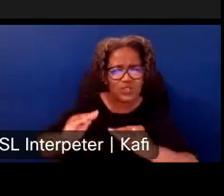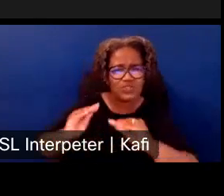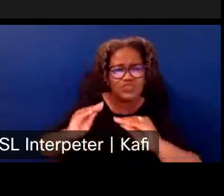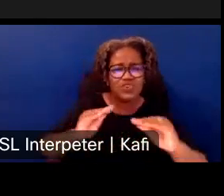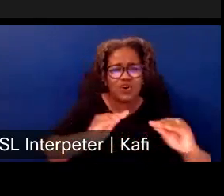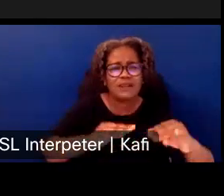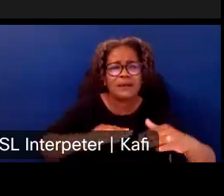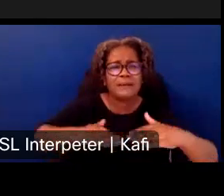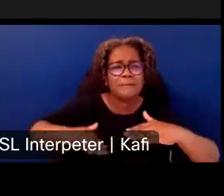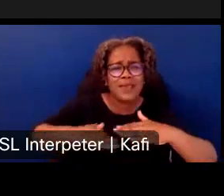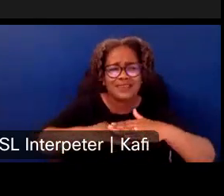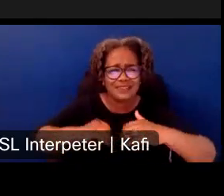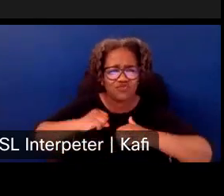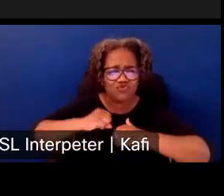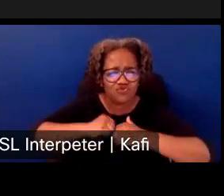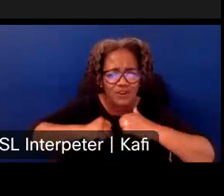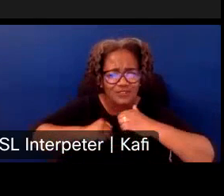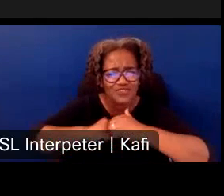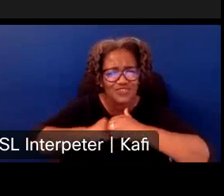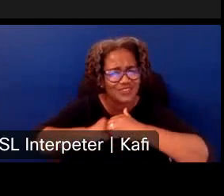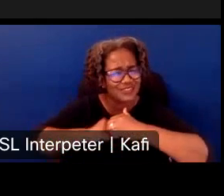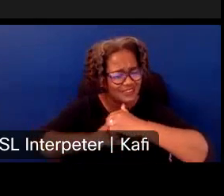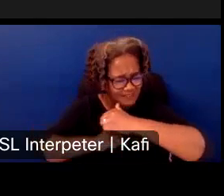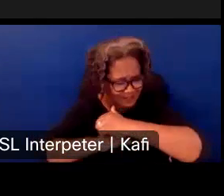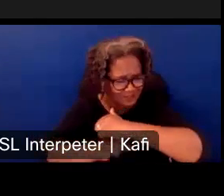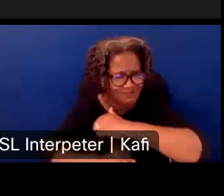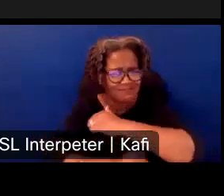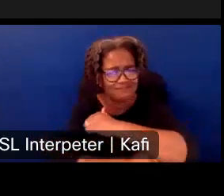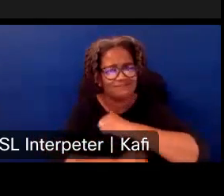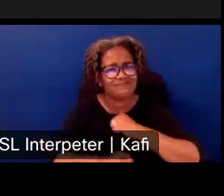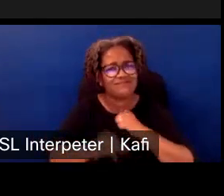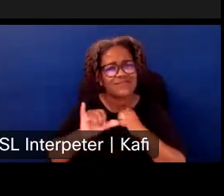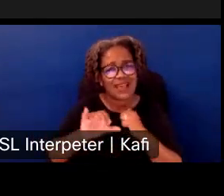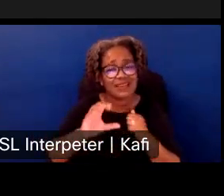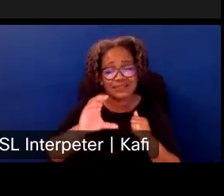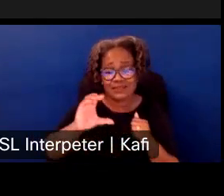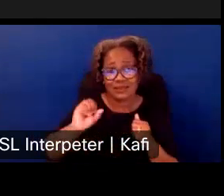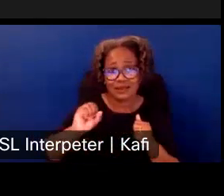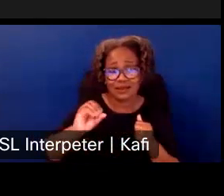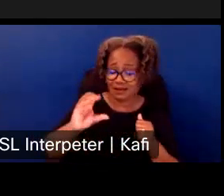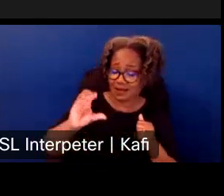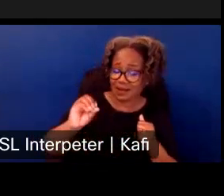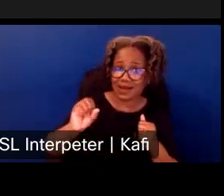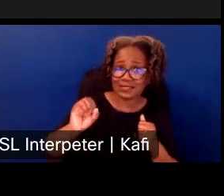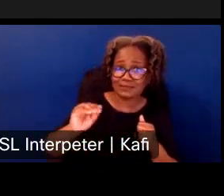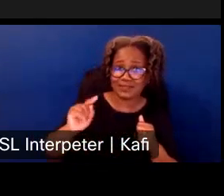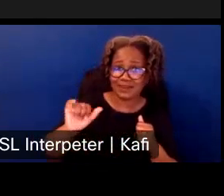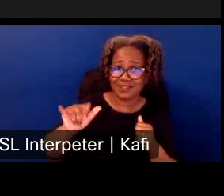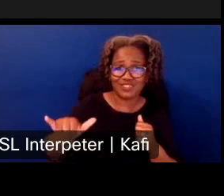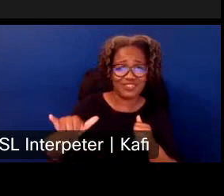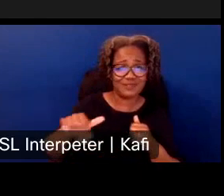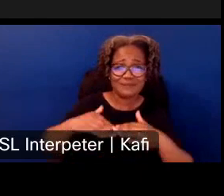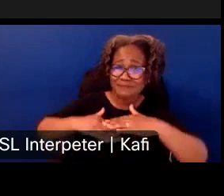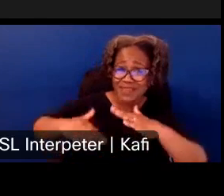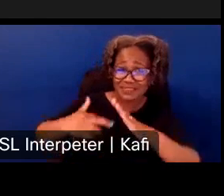However, if you are in a limited environment, then your information on the spectrum of